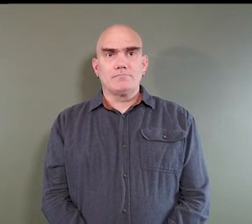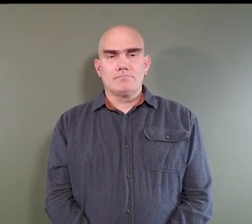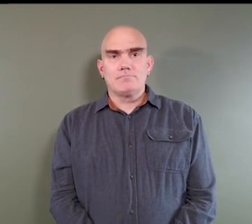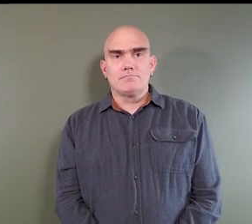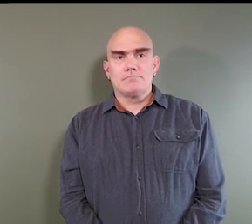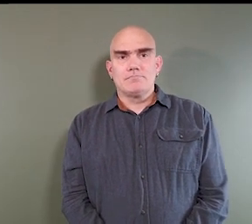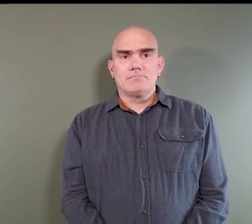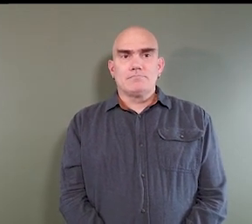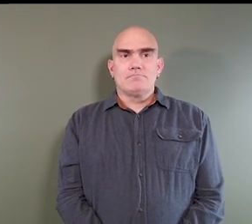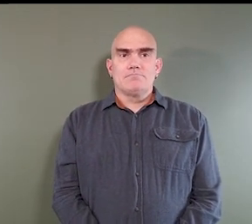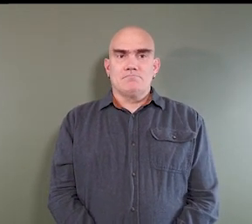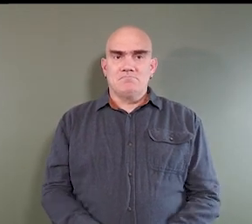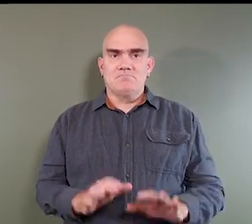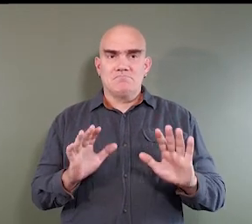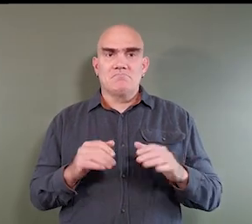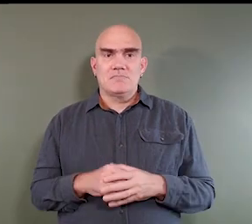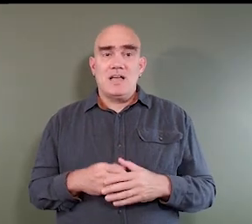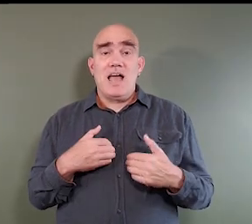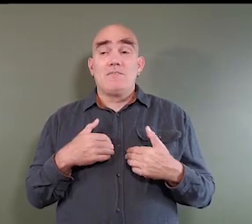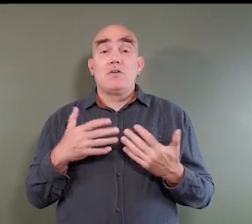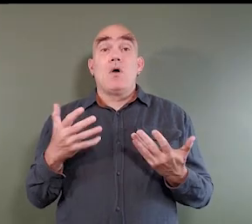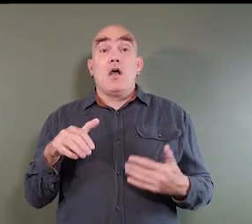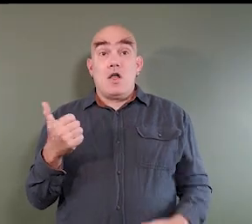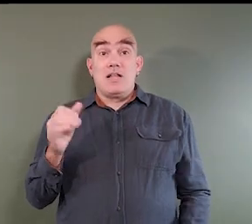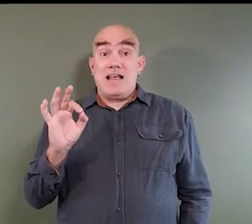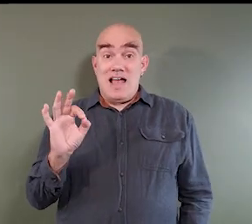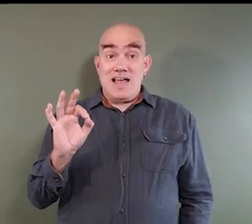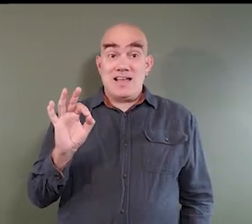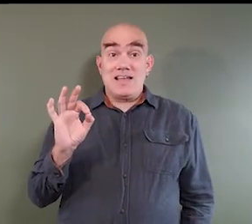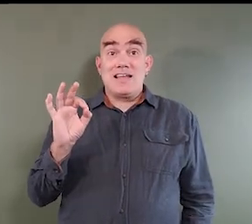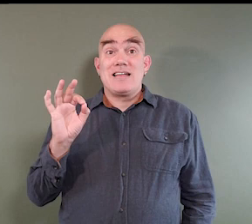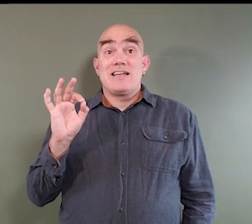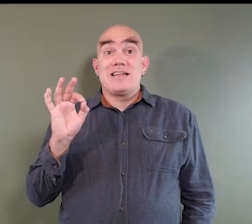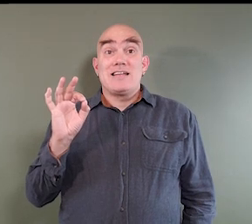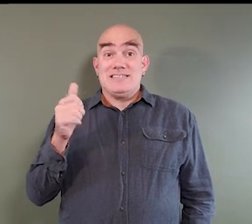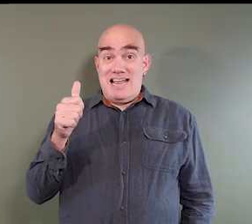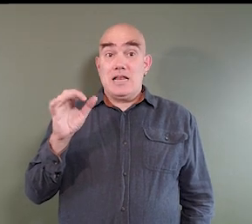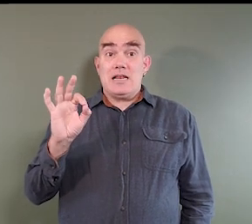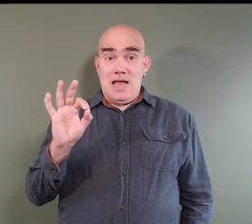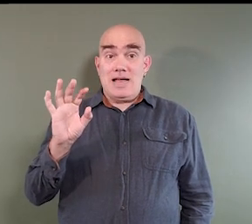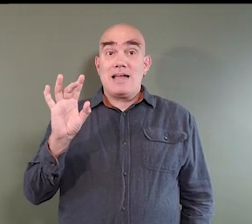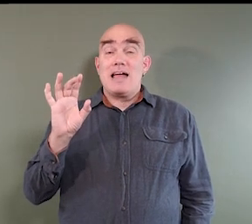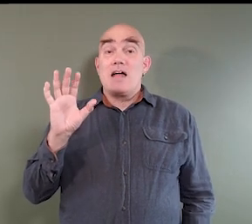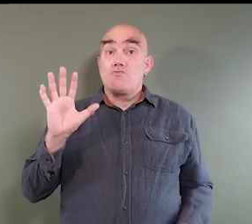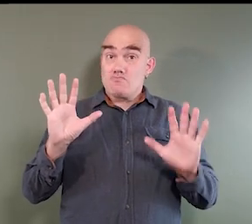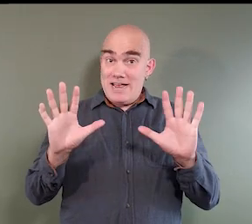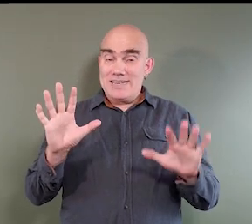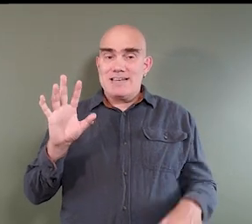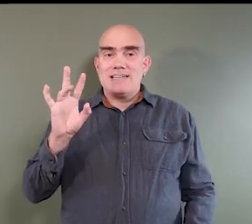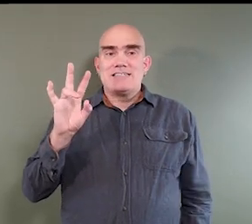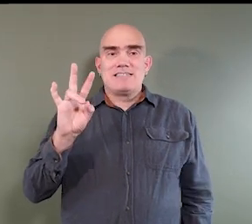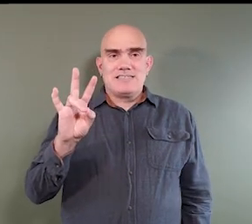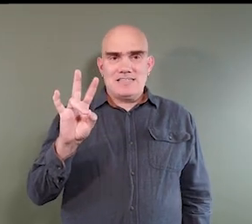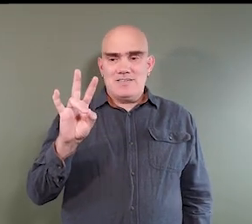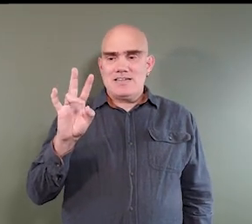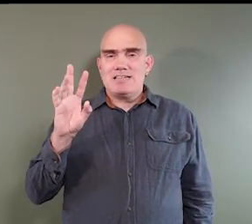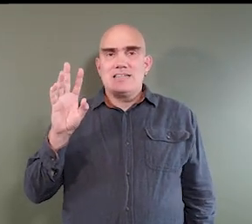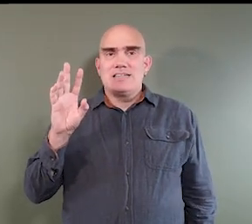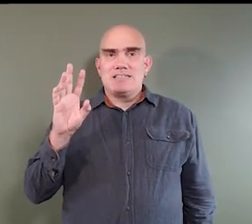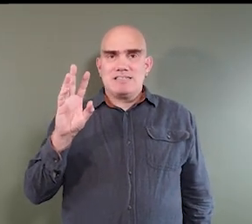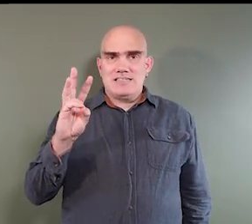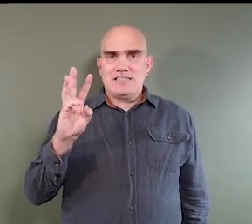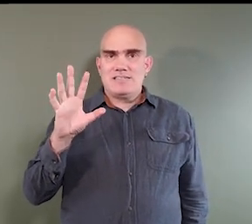Rotate your fists a little. We got another 10, 9, great,